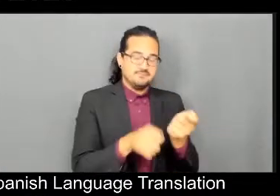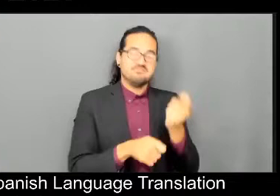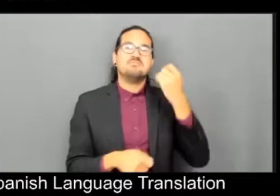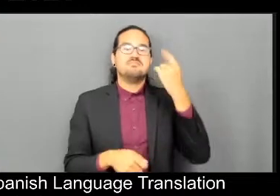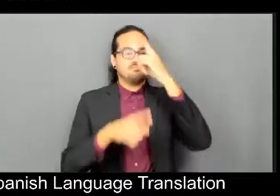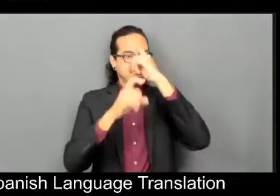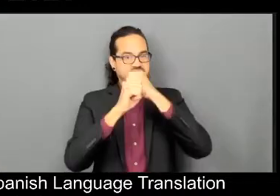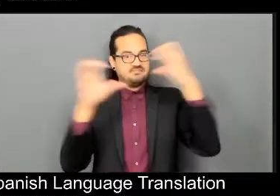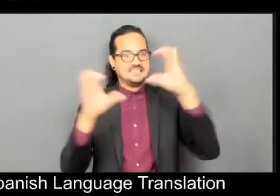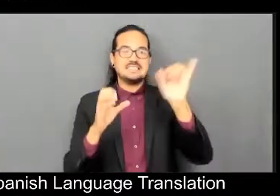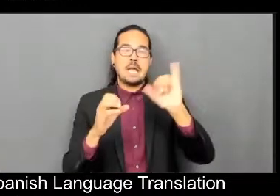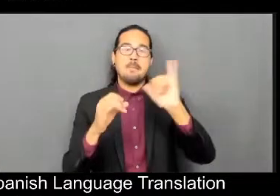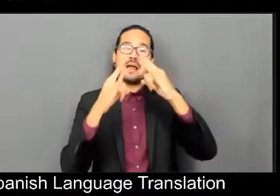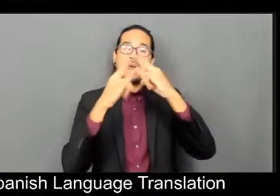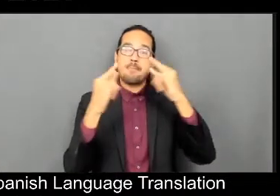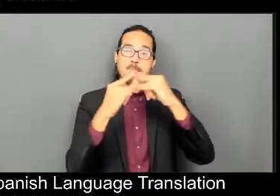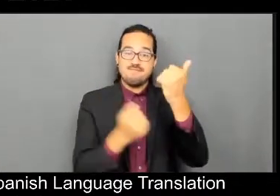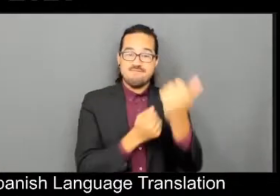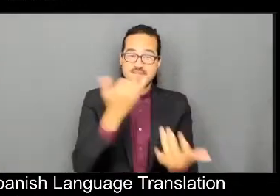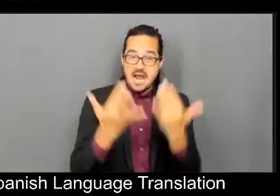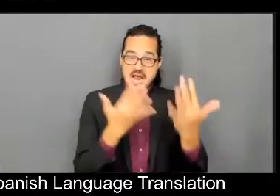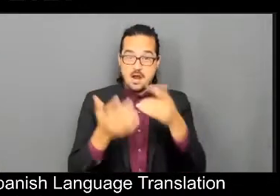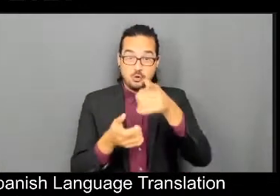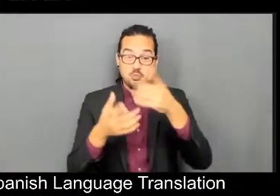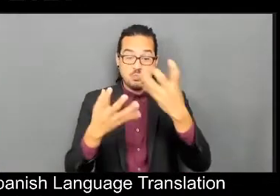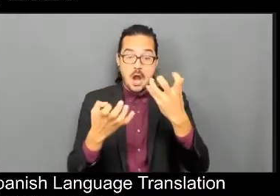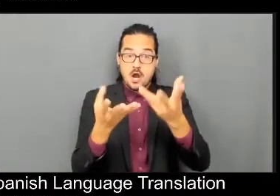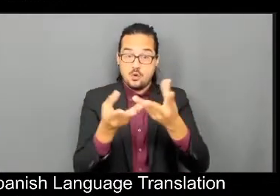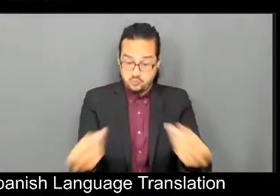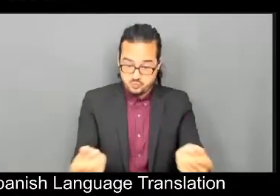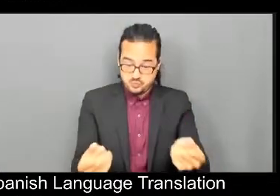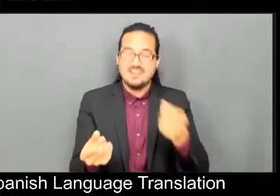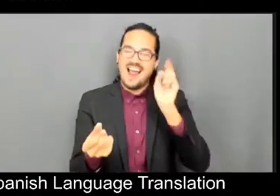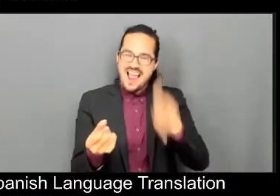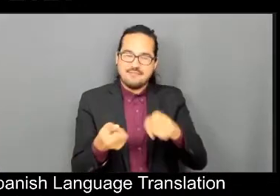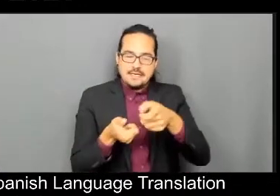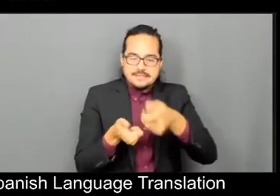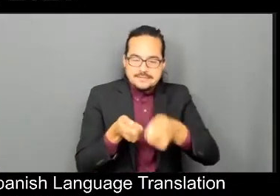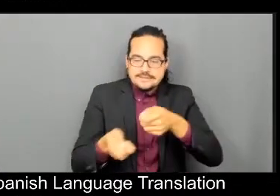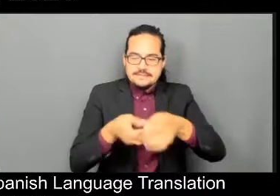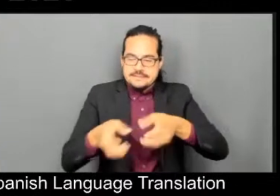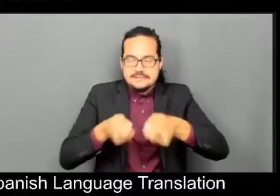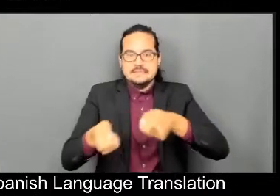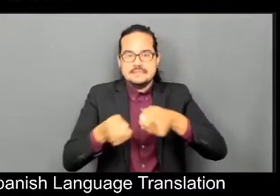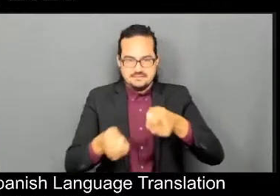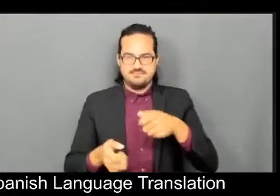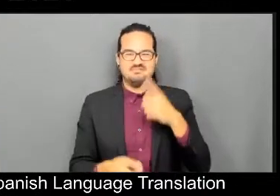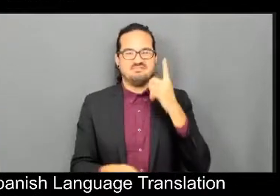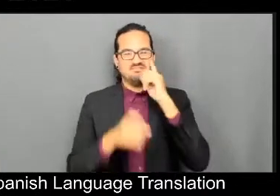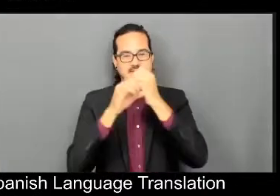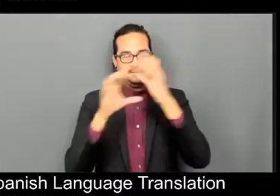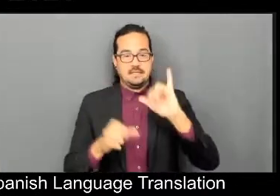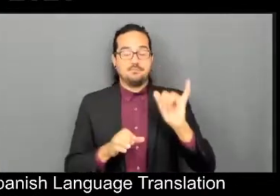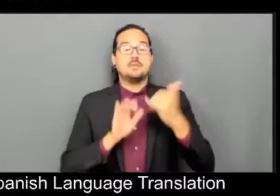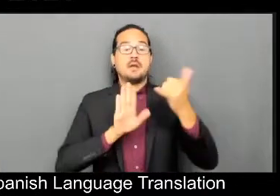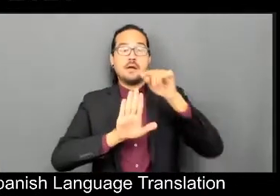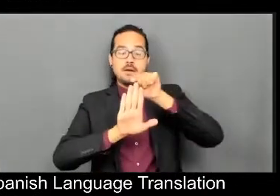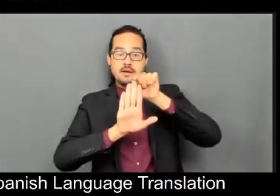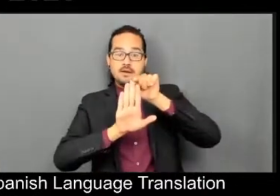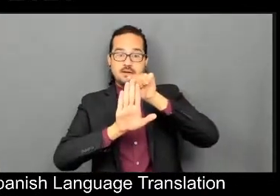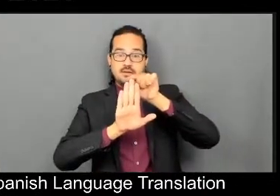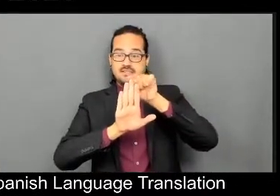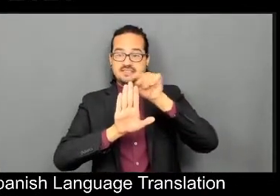Down here, a lot of that going on in Zulu with a lot of water flowing down from the top. Made mention here at the top of Charlie the other day,